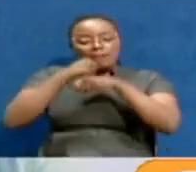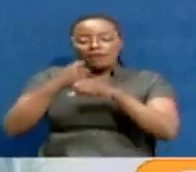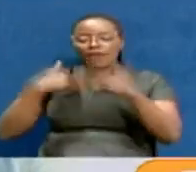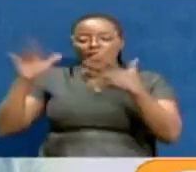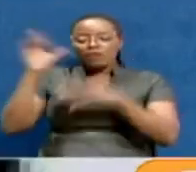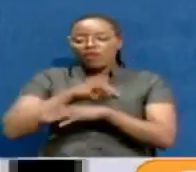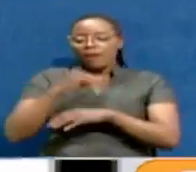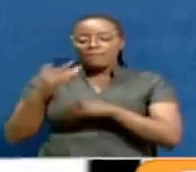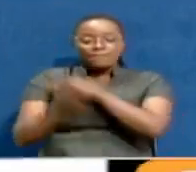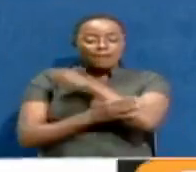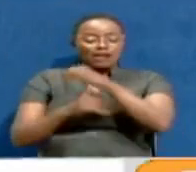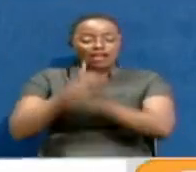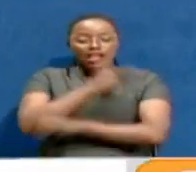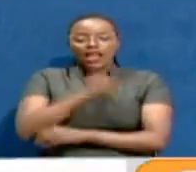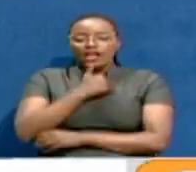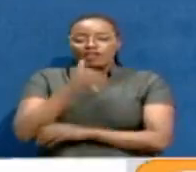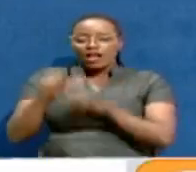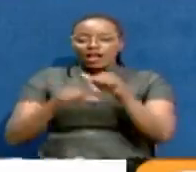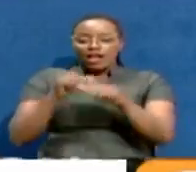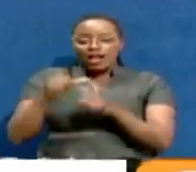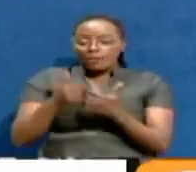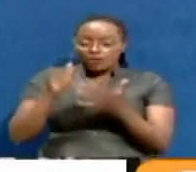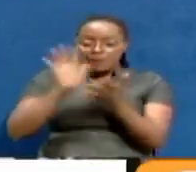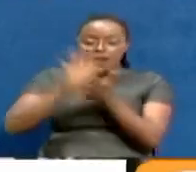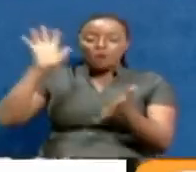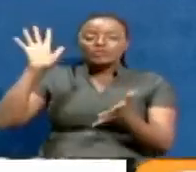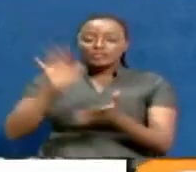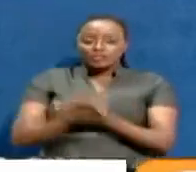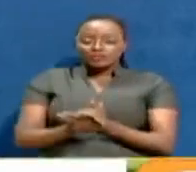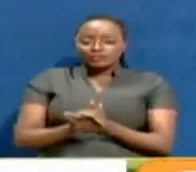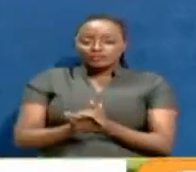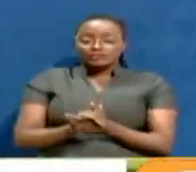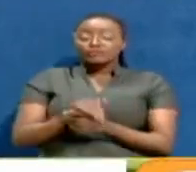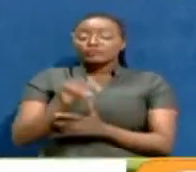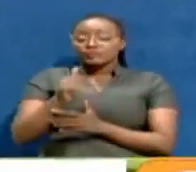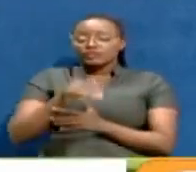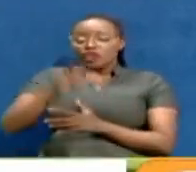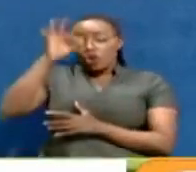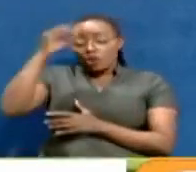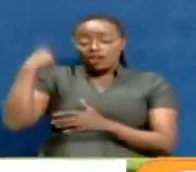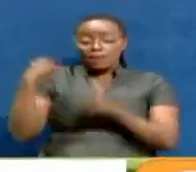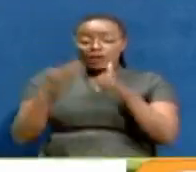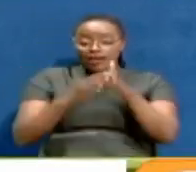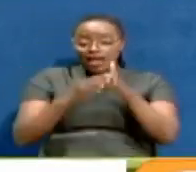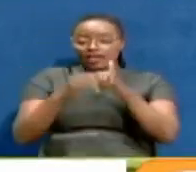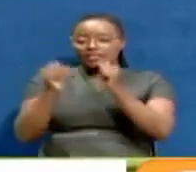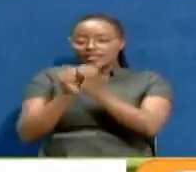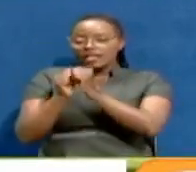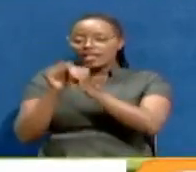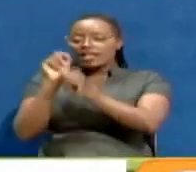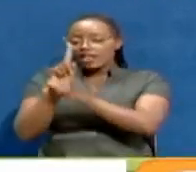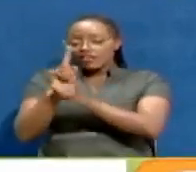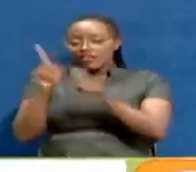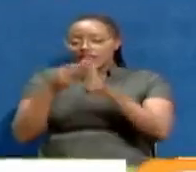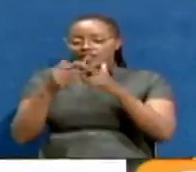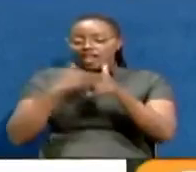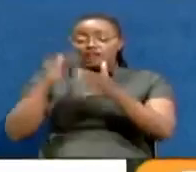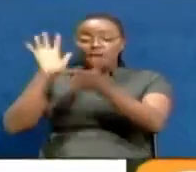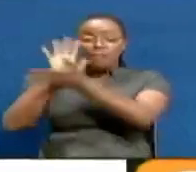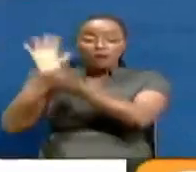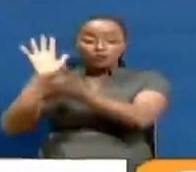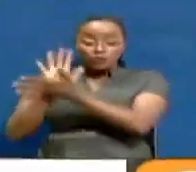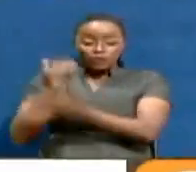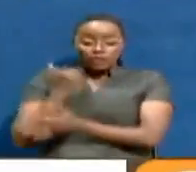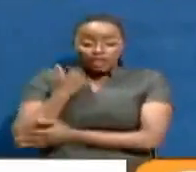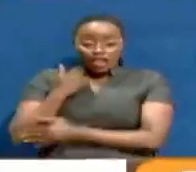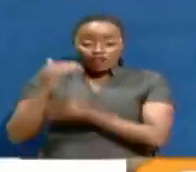just had a bad luck. My ball kicked out of bounds. Consecutive birdies at hole number 9, 10 and 11 were compounded by bogeys at hole number